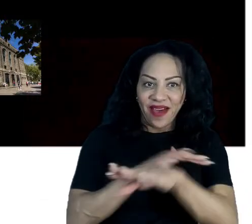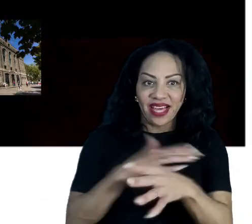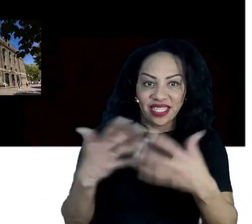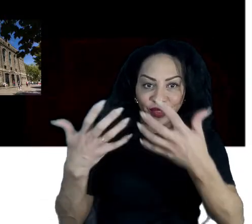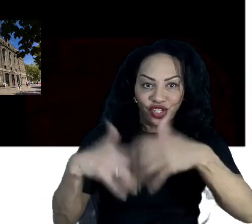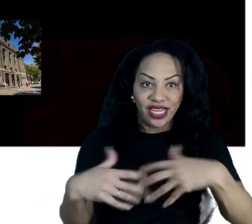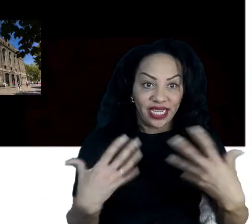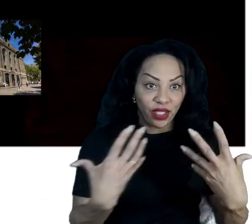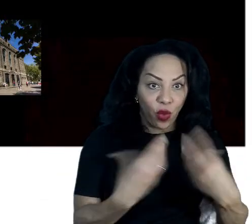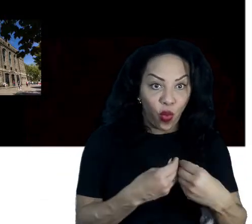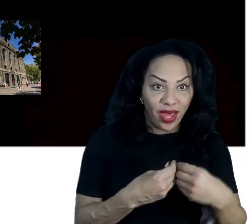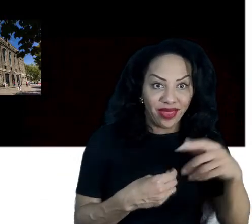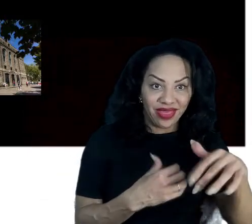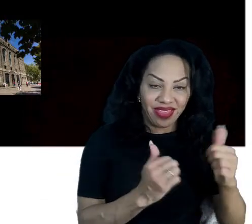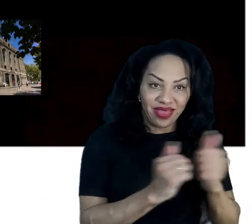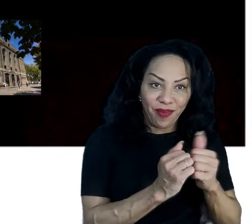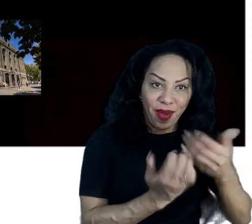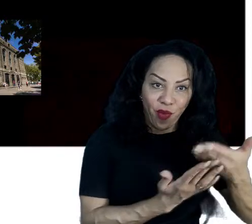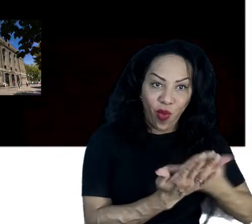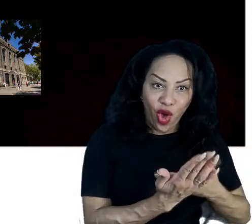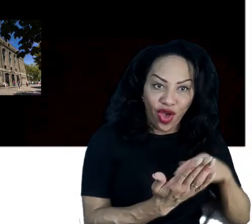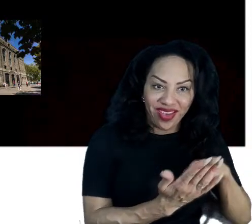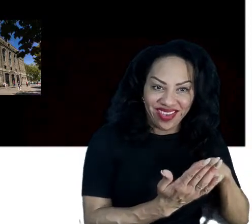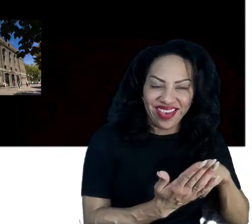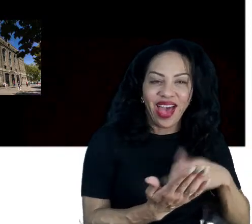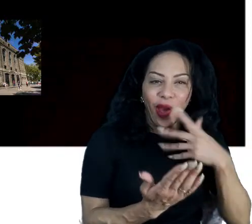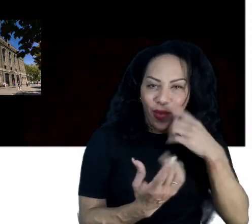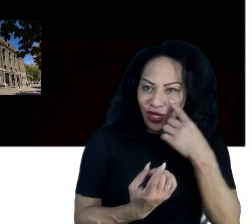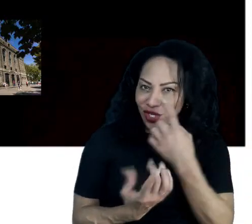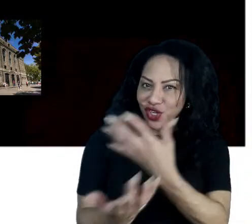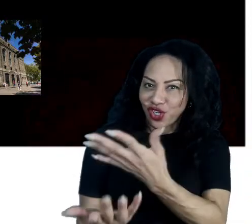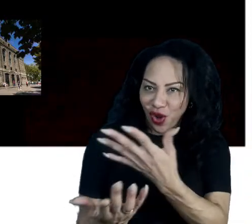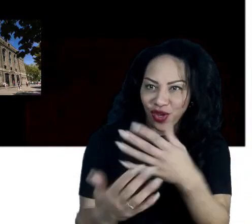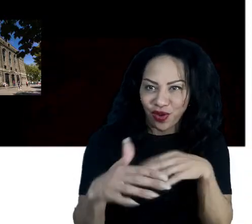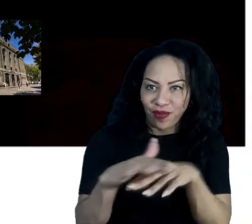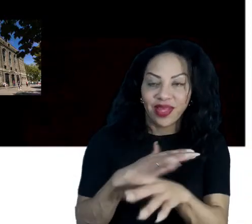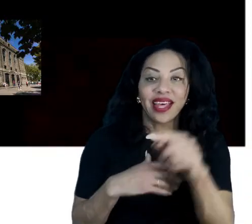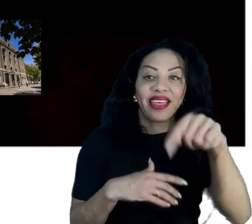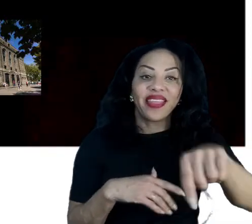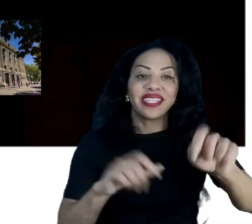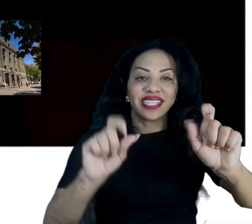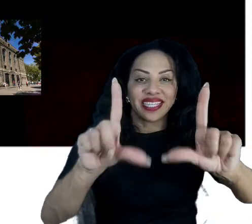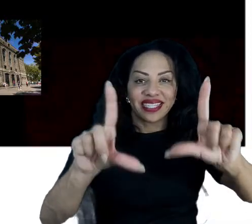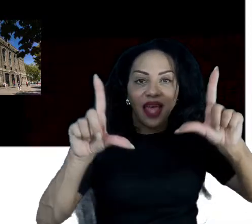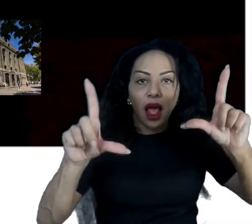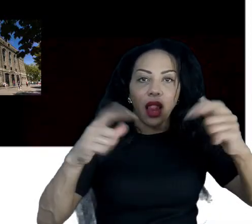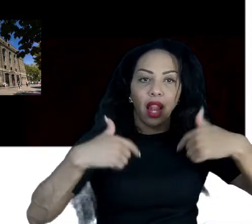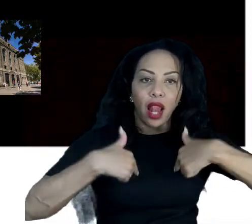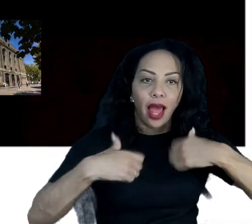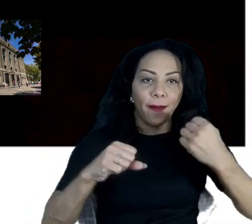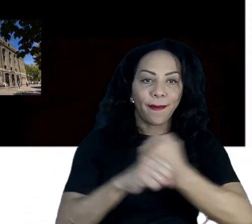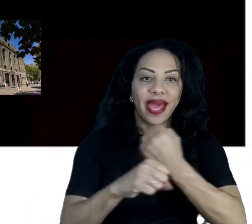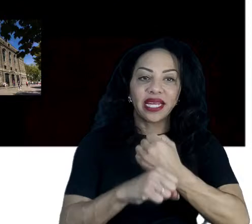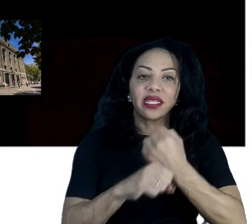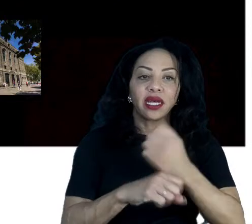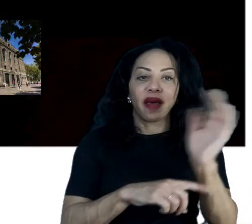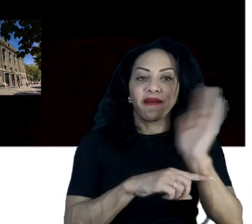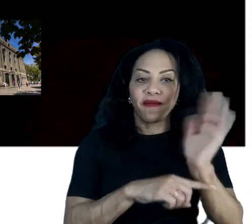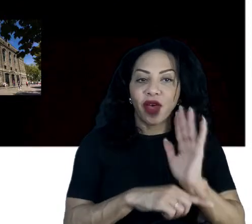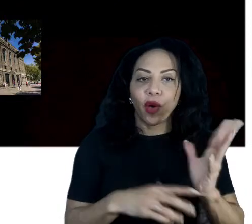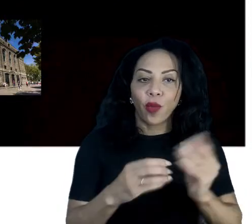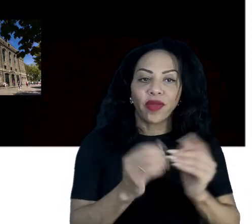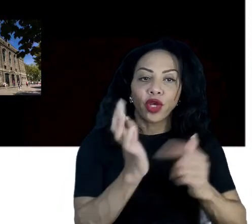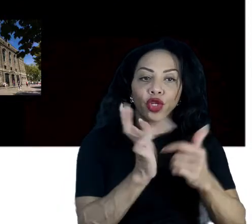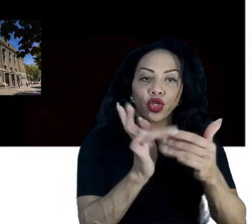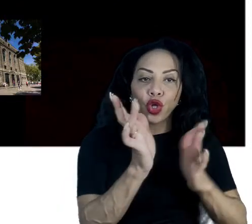on site. And so this is a still from a film that I made with Tom Stubbs from Bigger House Film. And